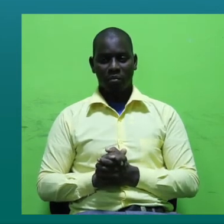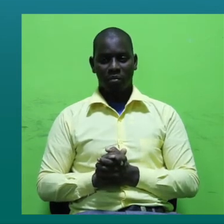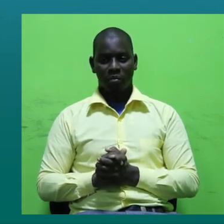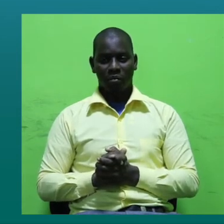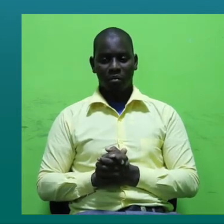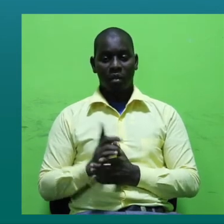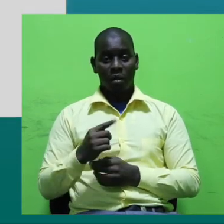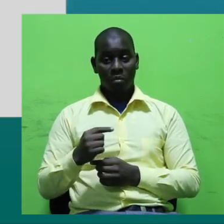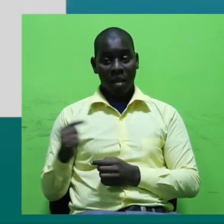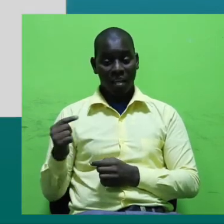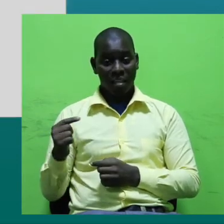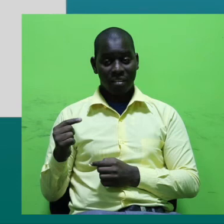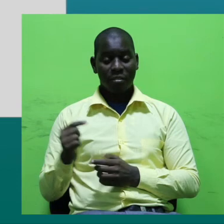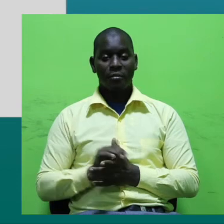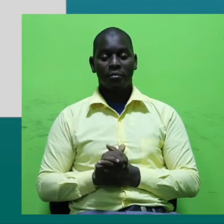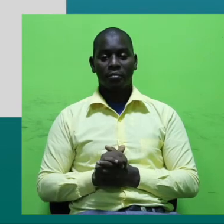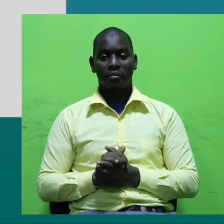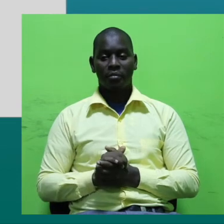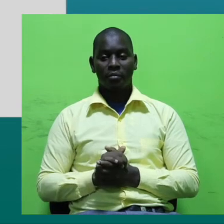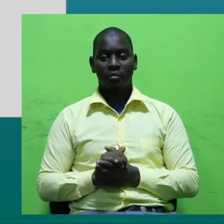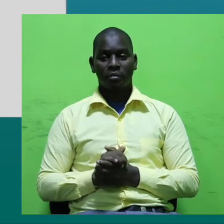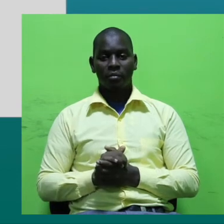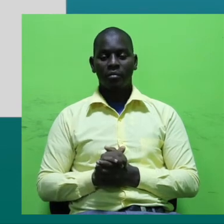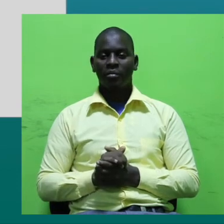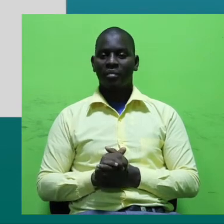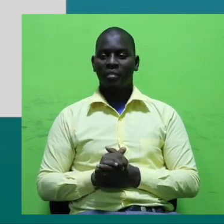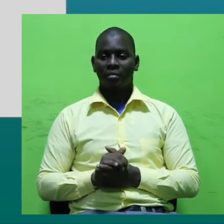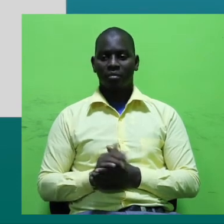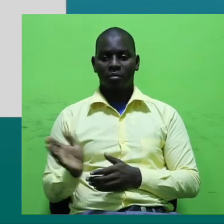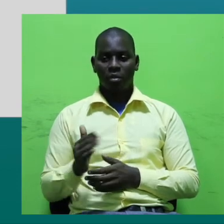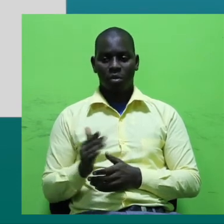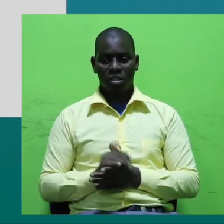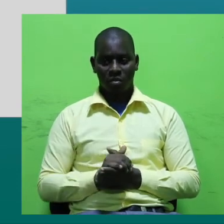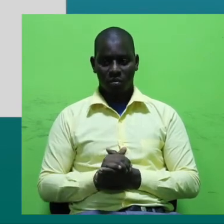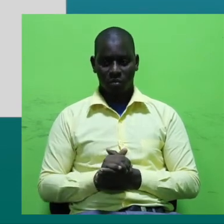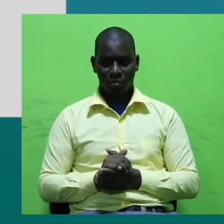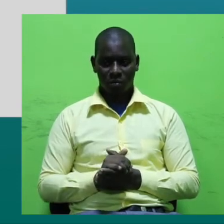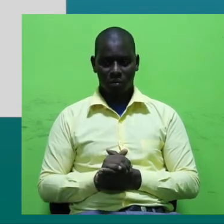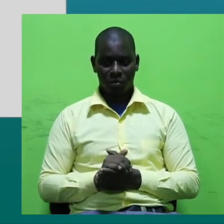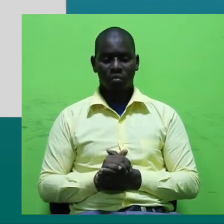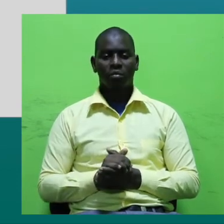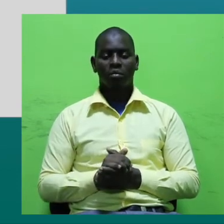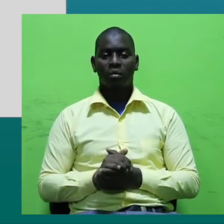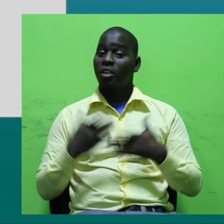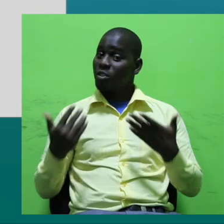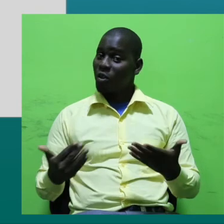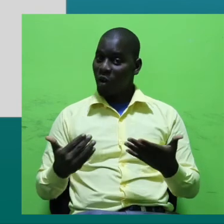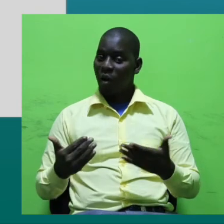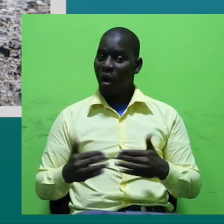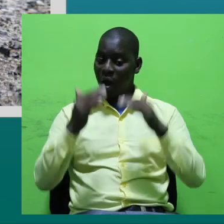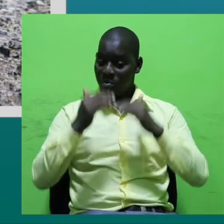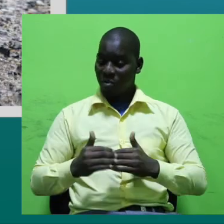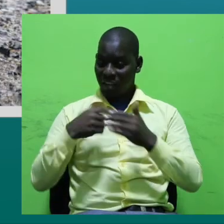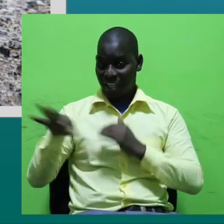The question can be answered by finding the evidence. Example of the question from our